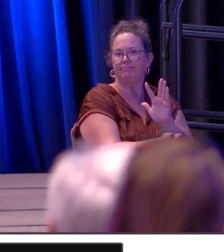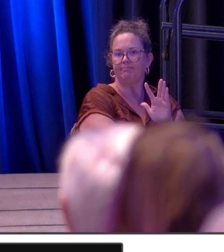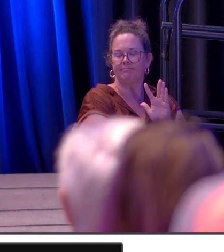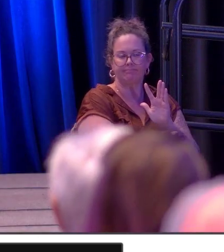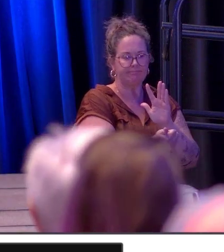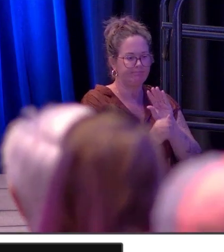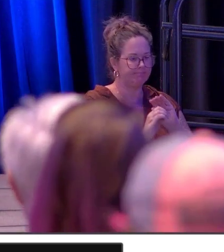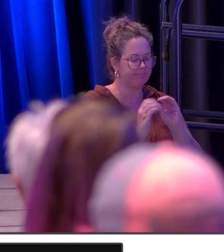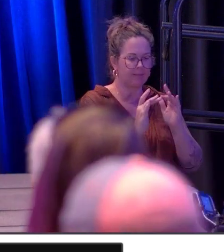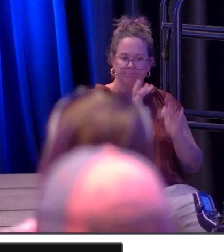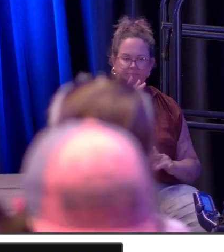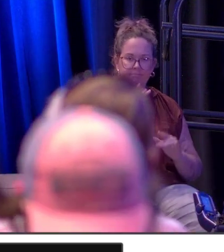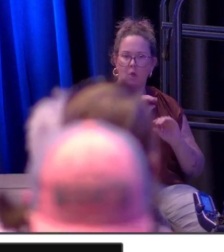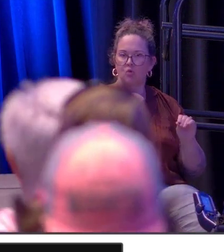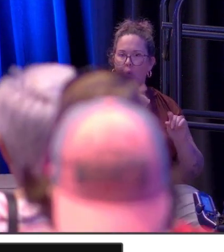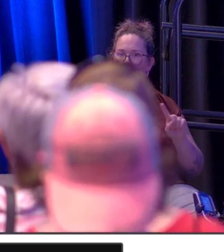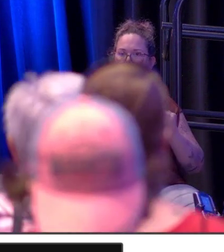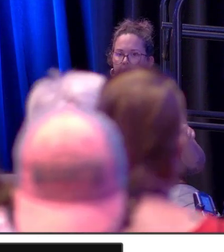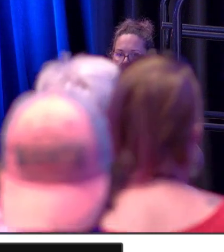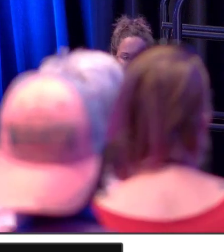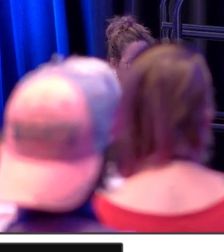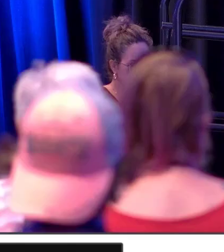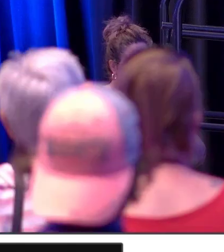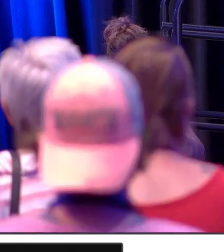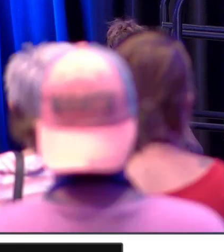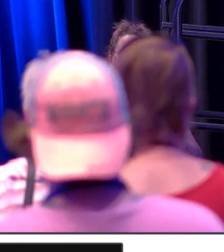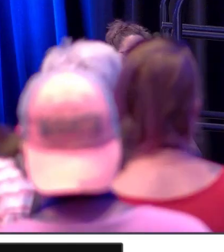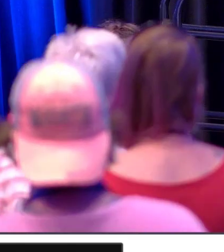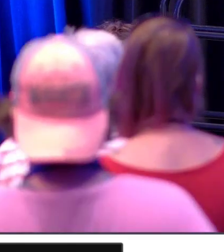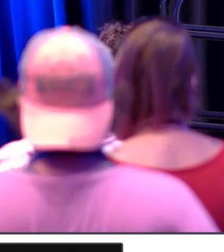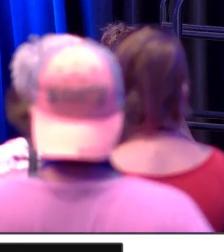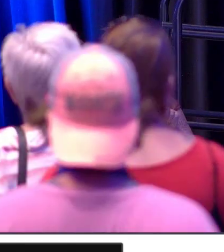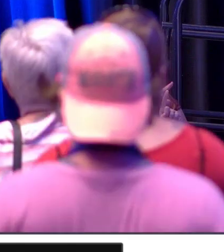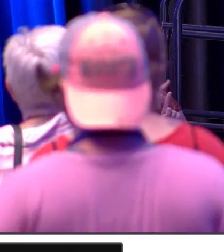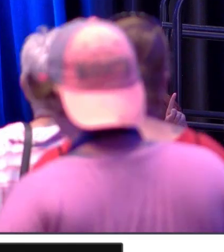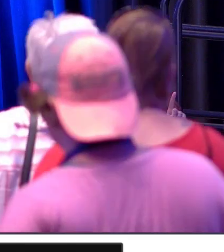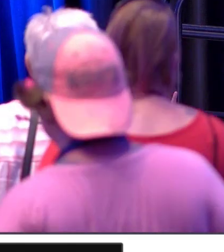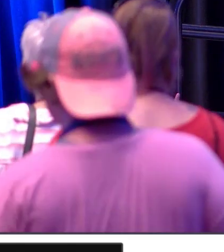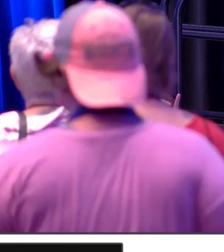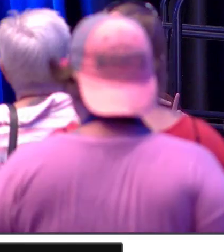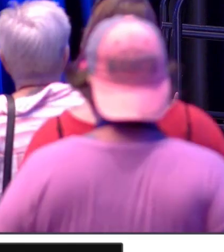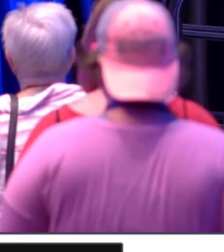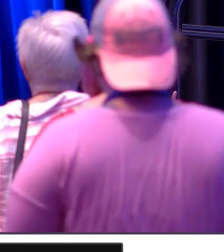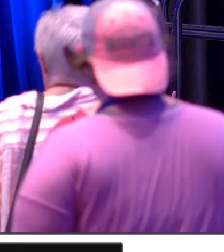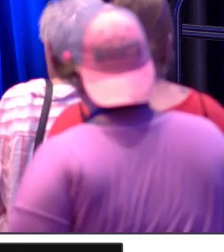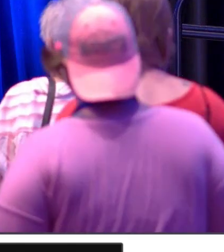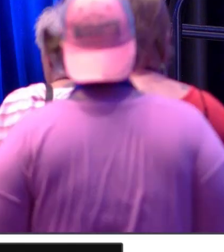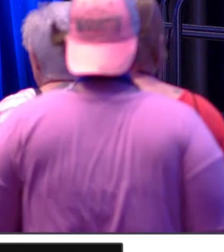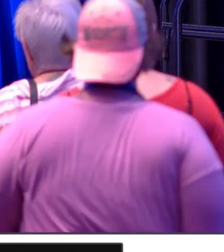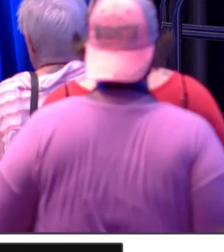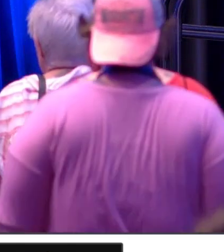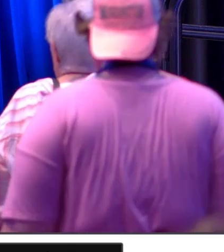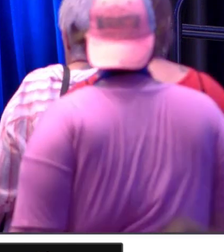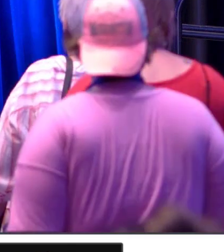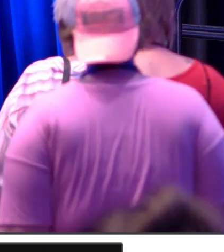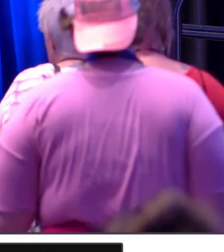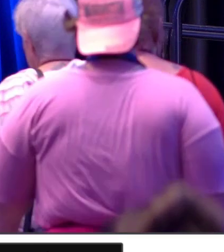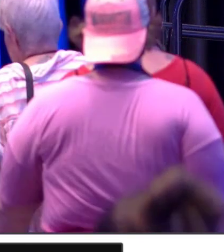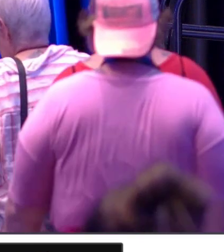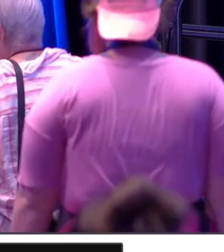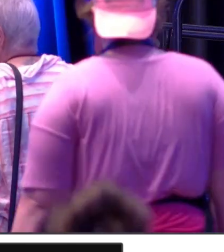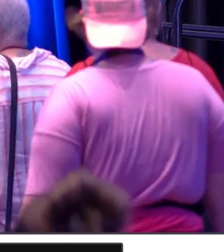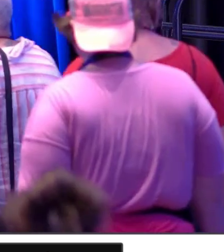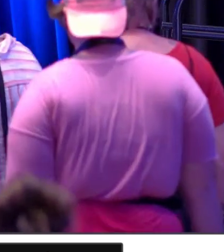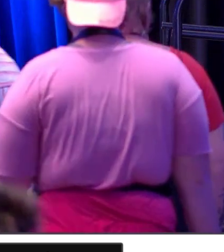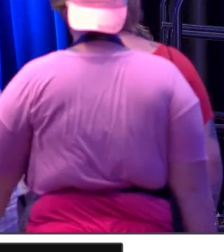messages anymore. And all we do is just love on them and say, hey, we miss seeing you around. We miss, when you were hanging out with us